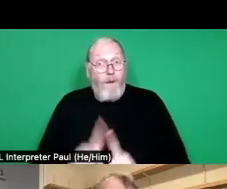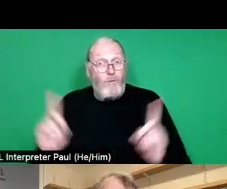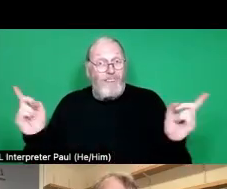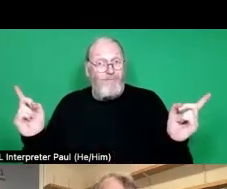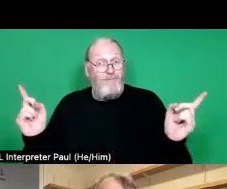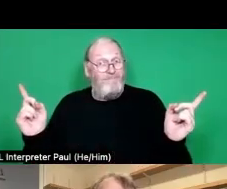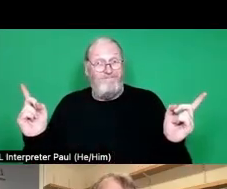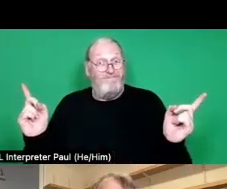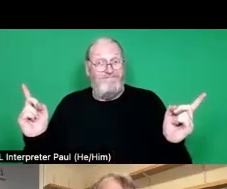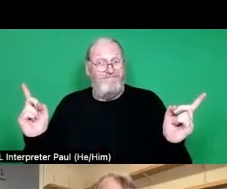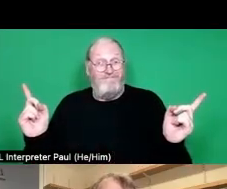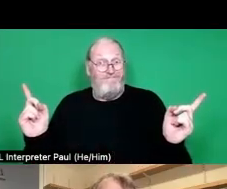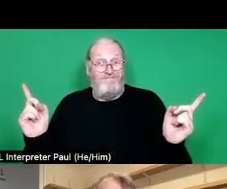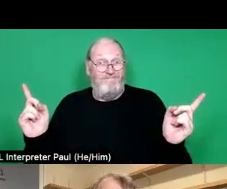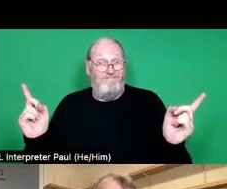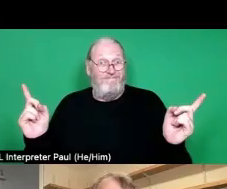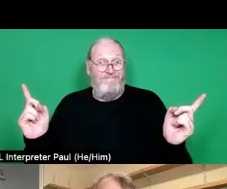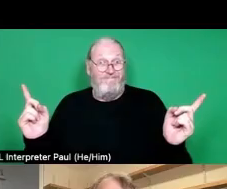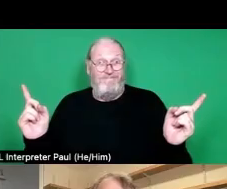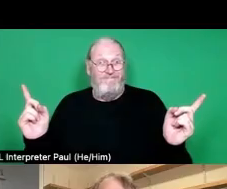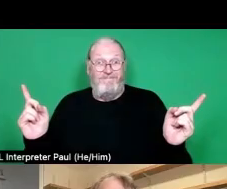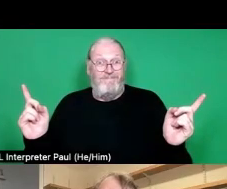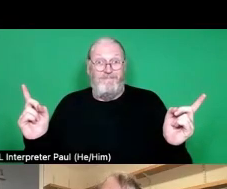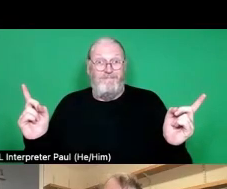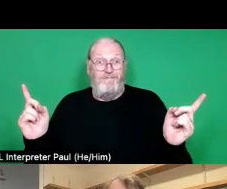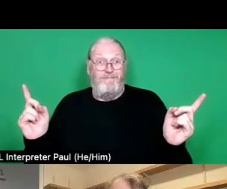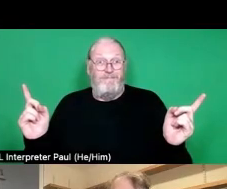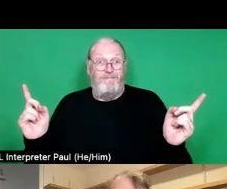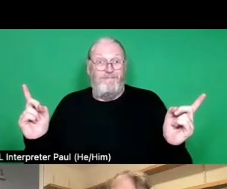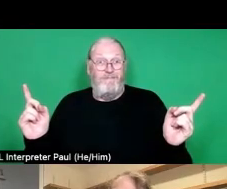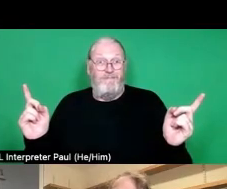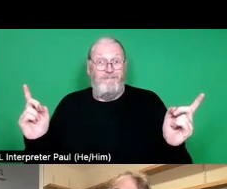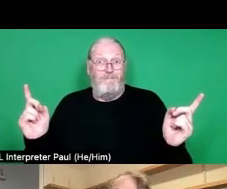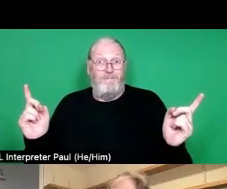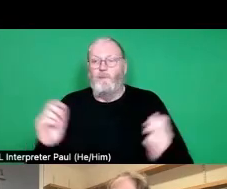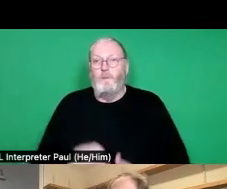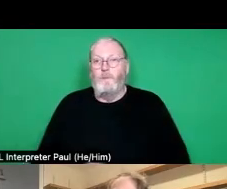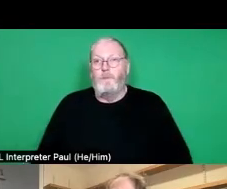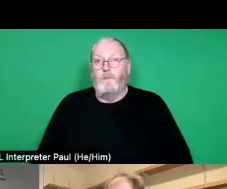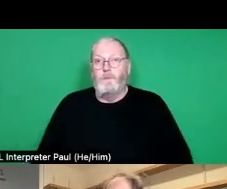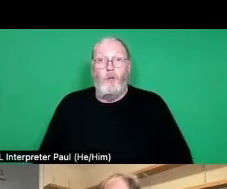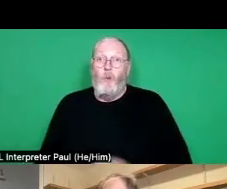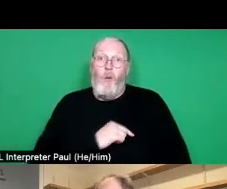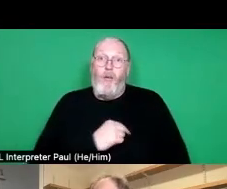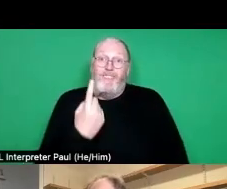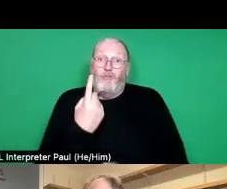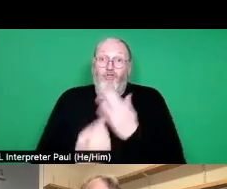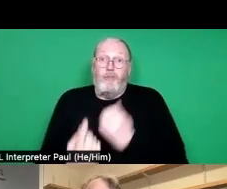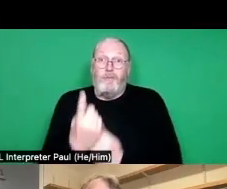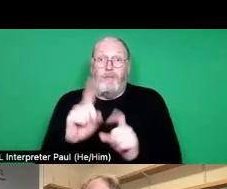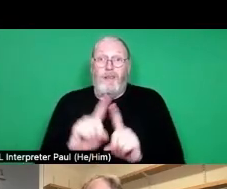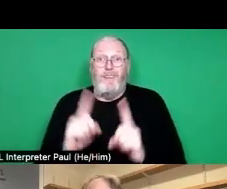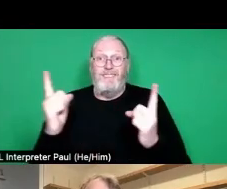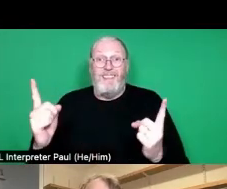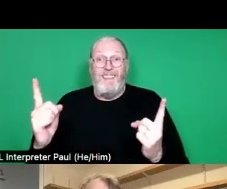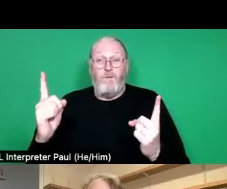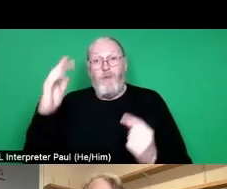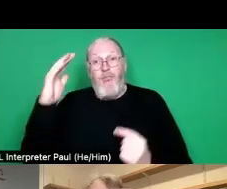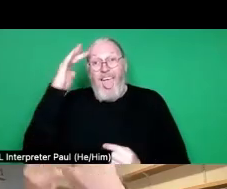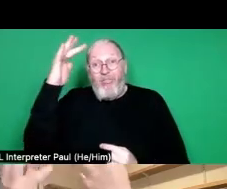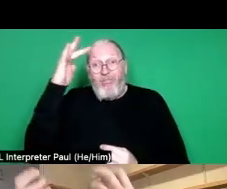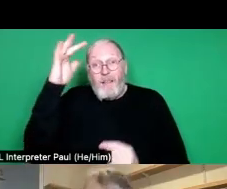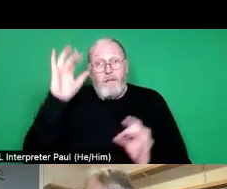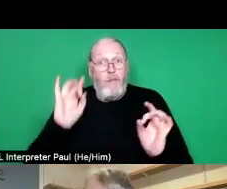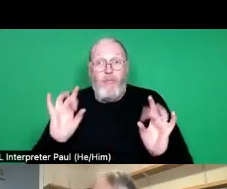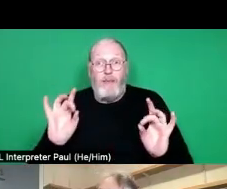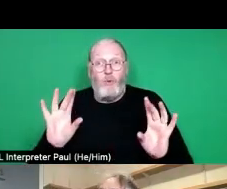again. In one sense, it's just a different set of ethics. Yeah, let's not compare